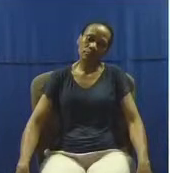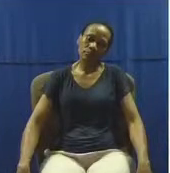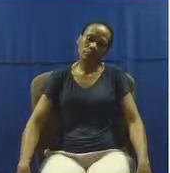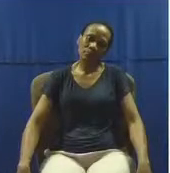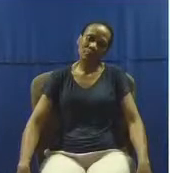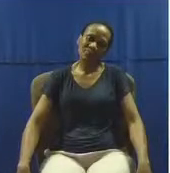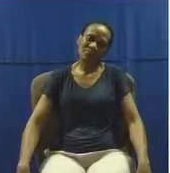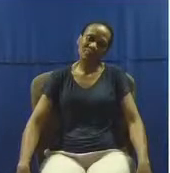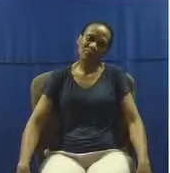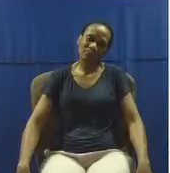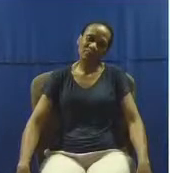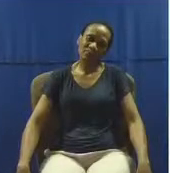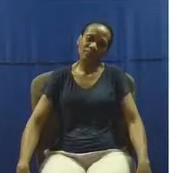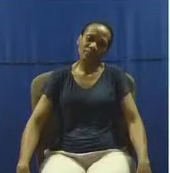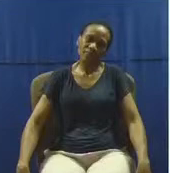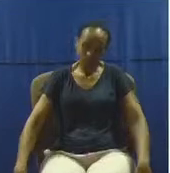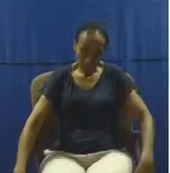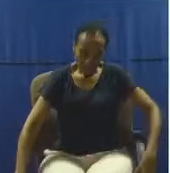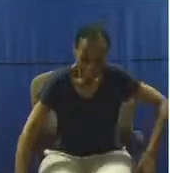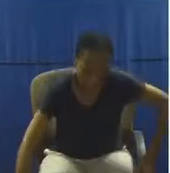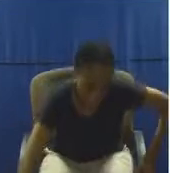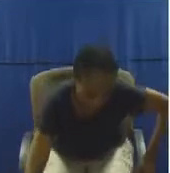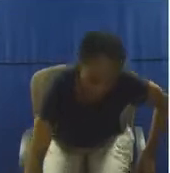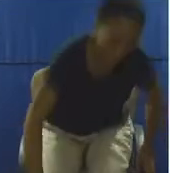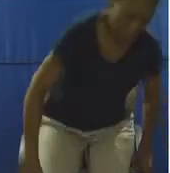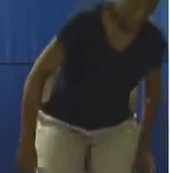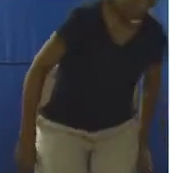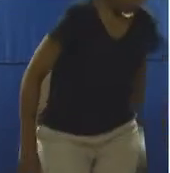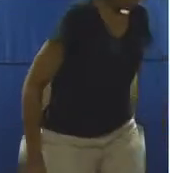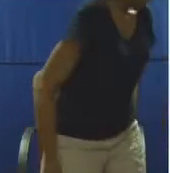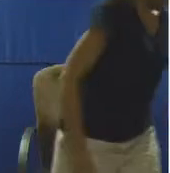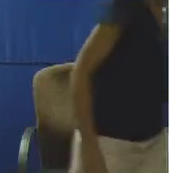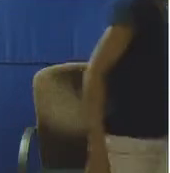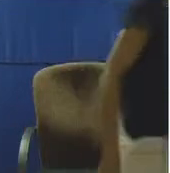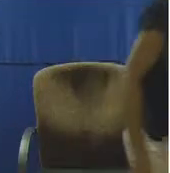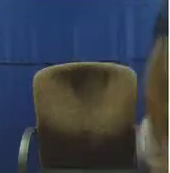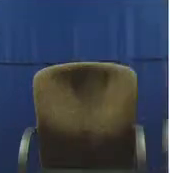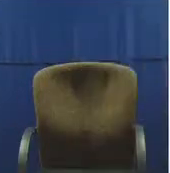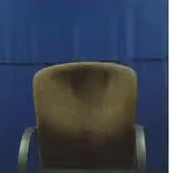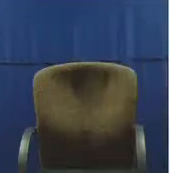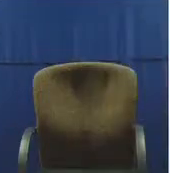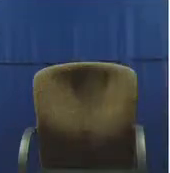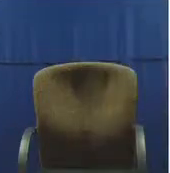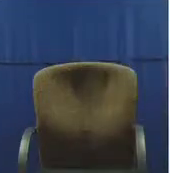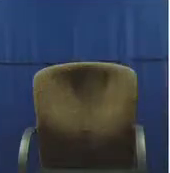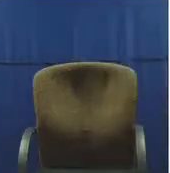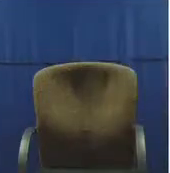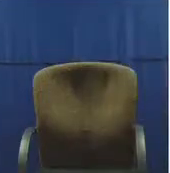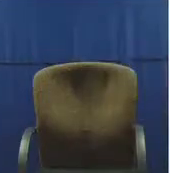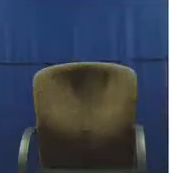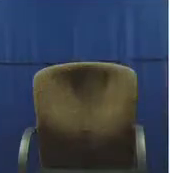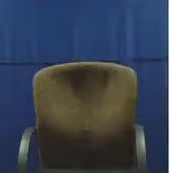pass. It becomes a circus. It's no longer parliament that operates within the rules. Okay,